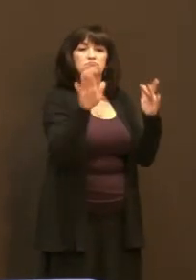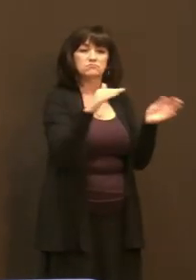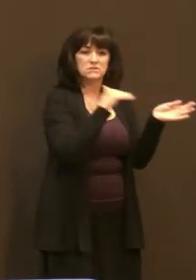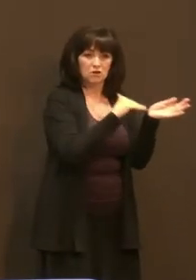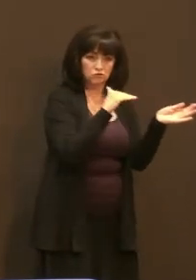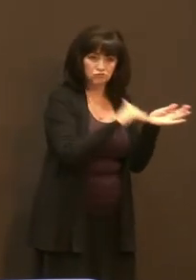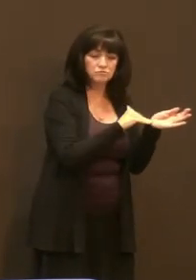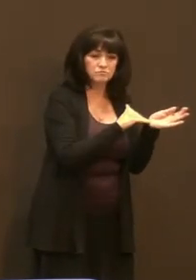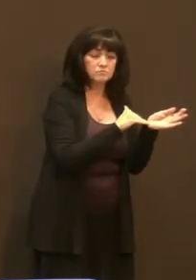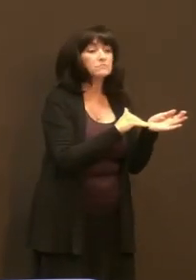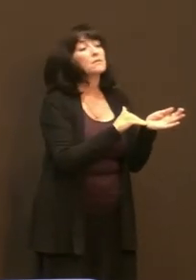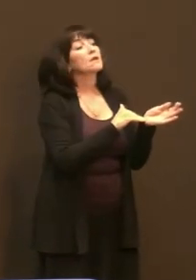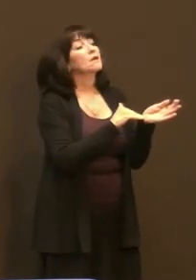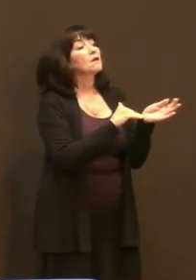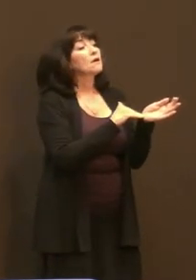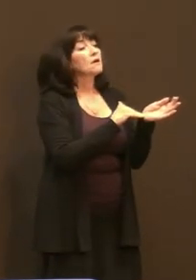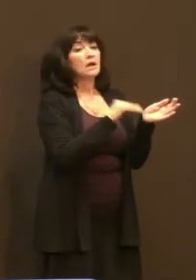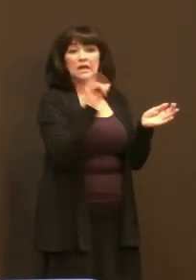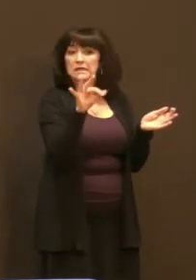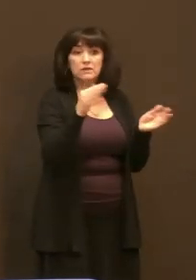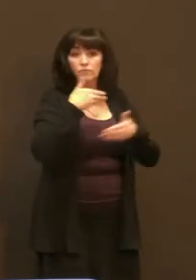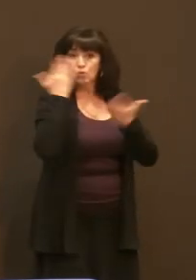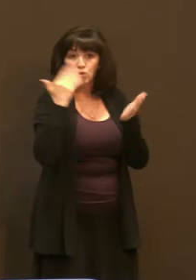hotline. And the